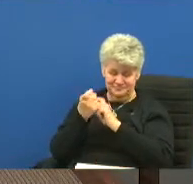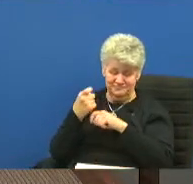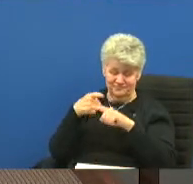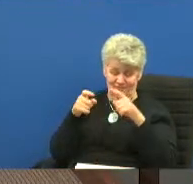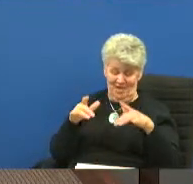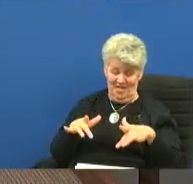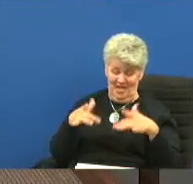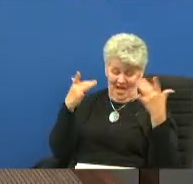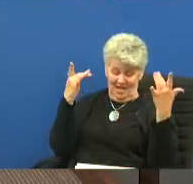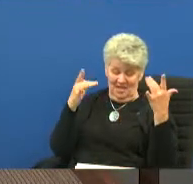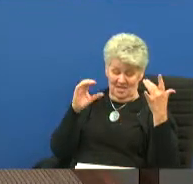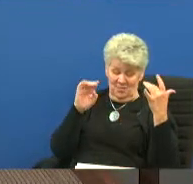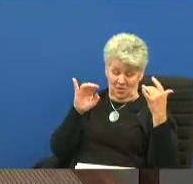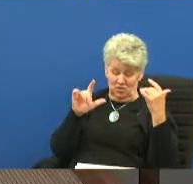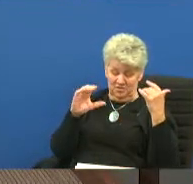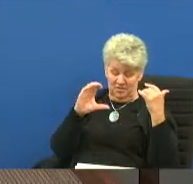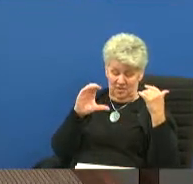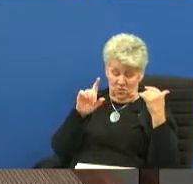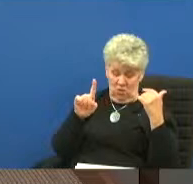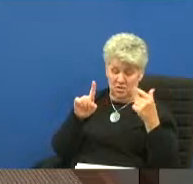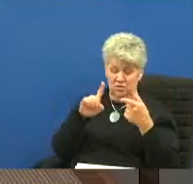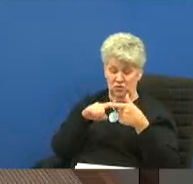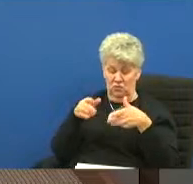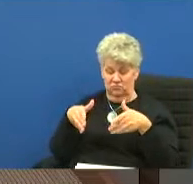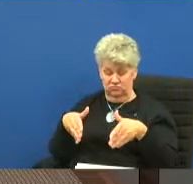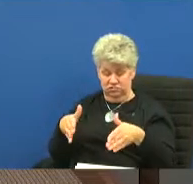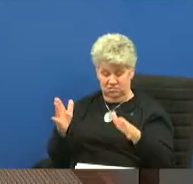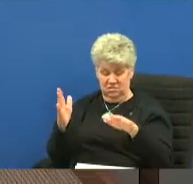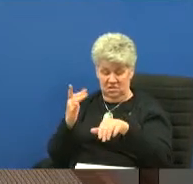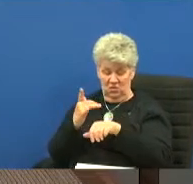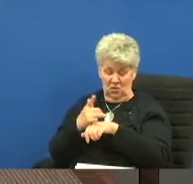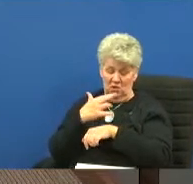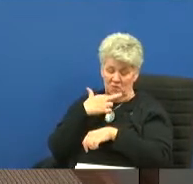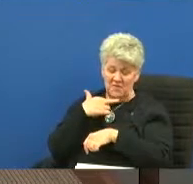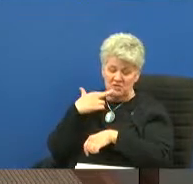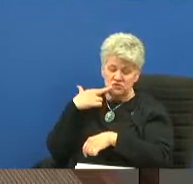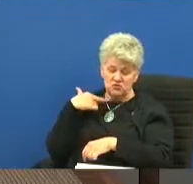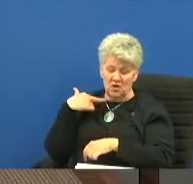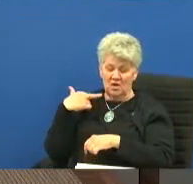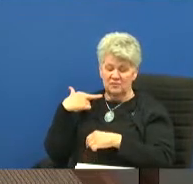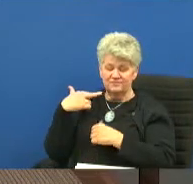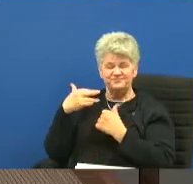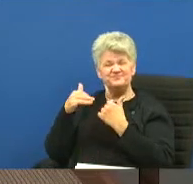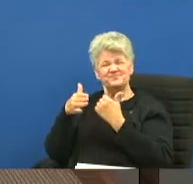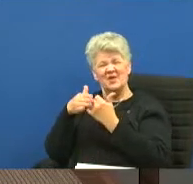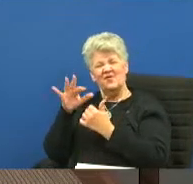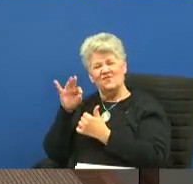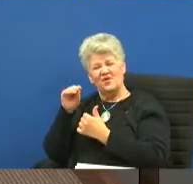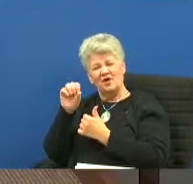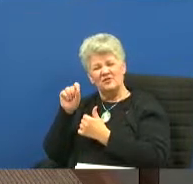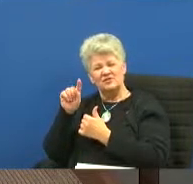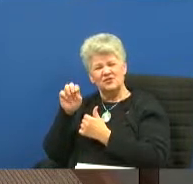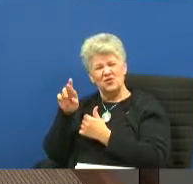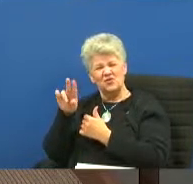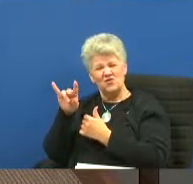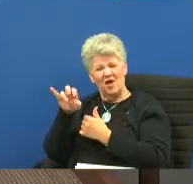restaurant, CAB1, located on the south side of North Boulevard, west of North Foster Drive, Council District 7,